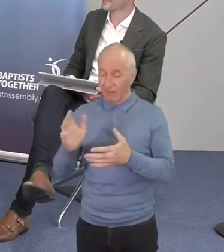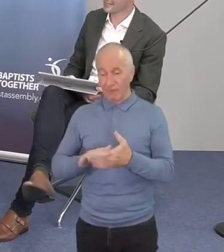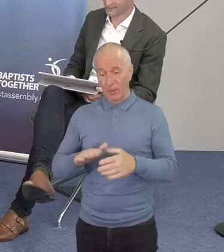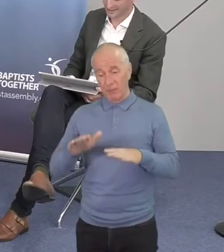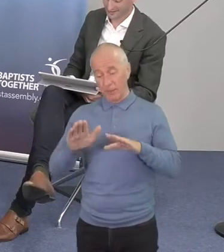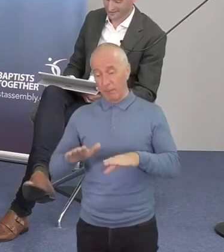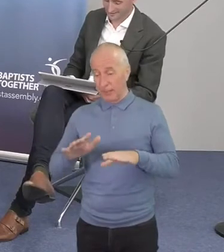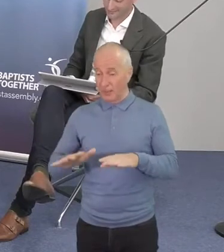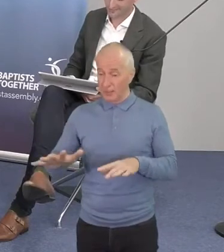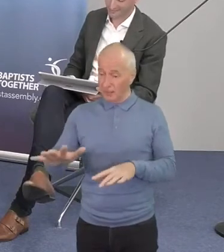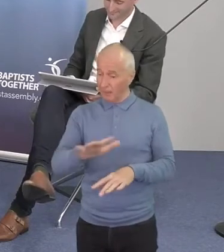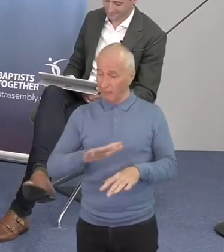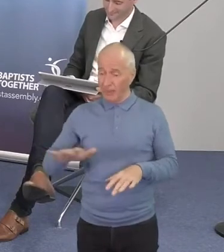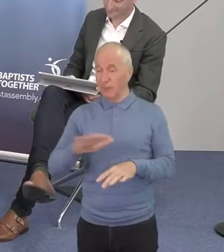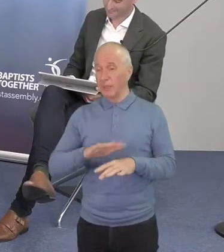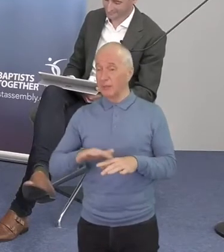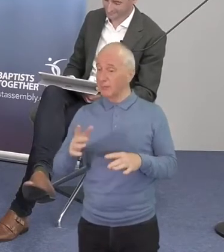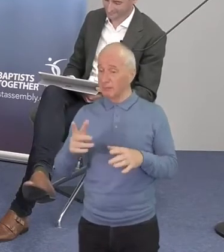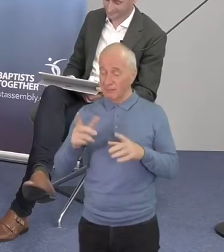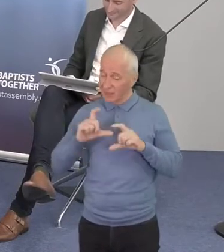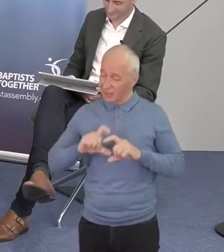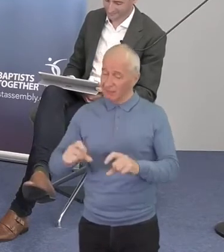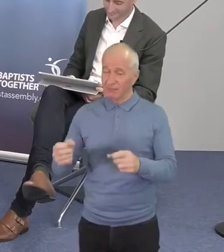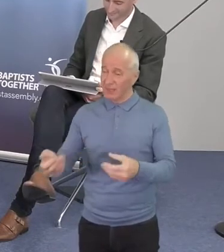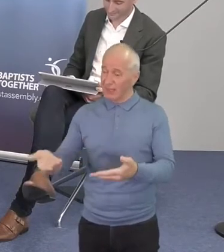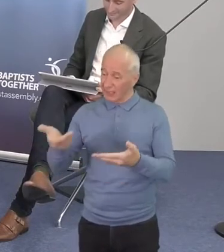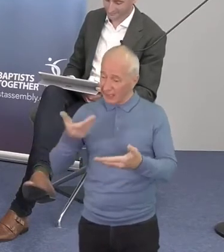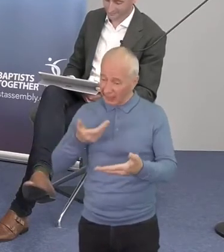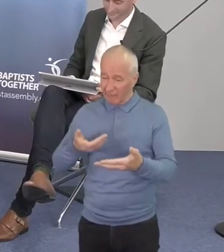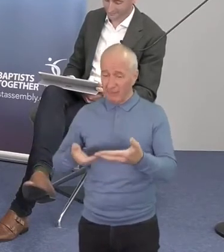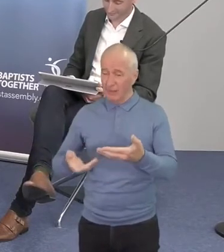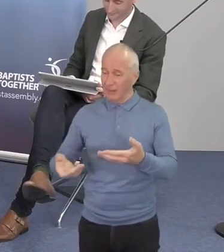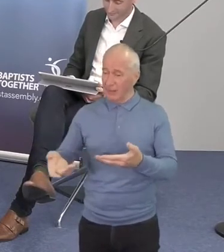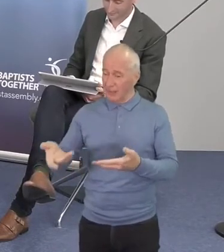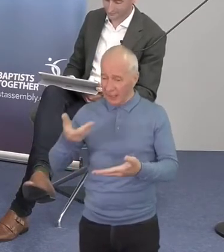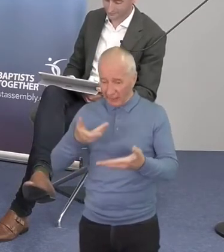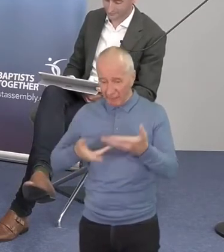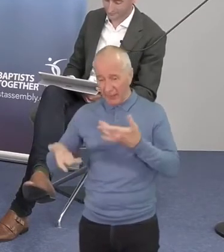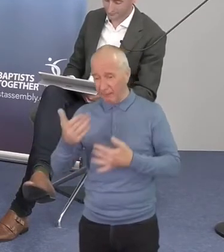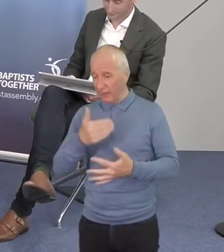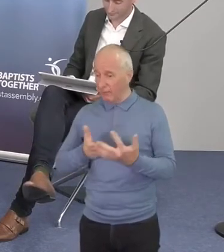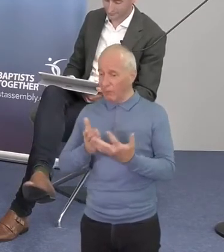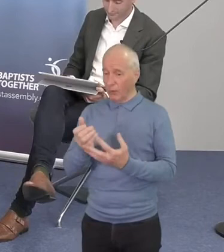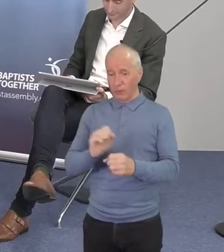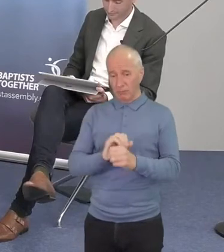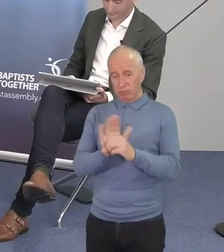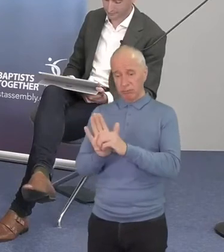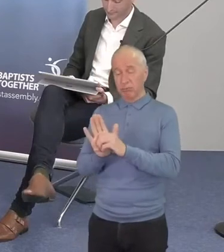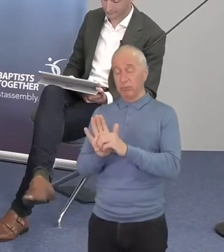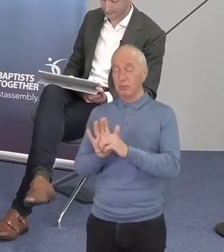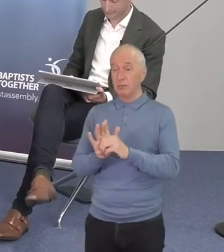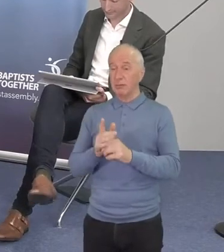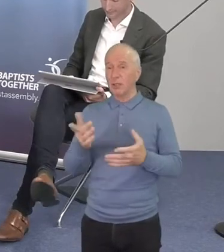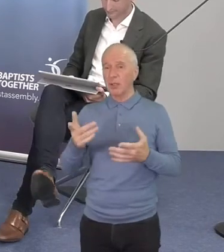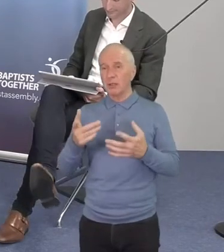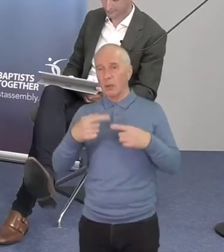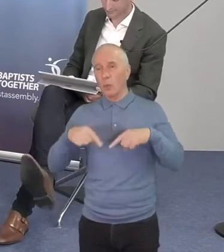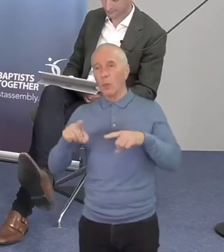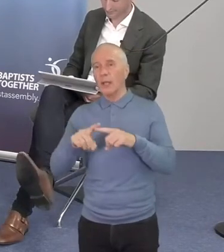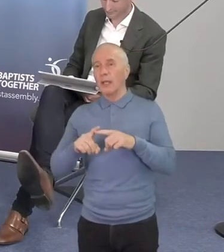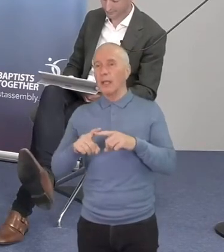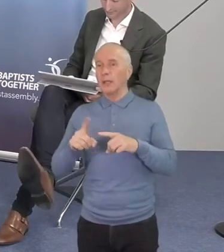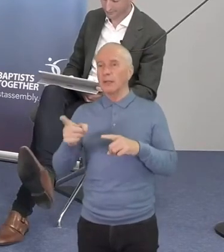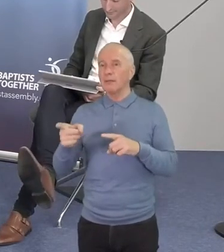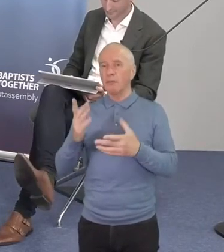give sacrificially during the times of pandemic, although we projected some